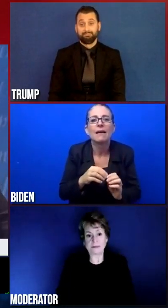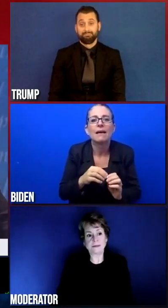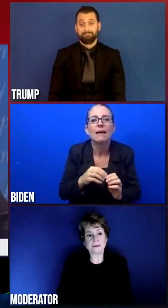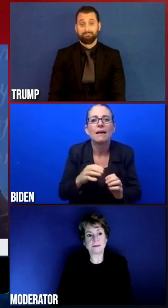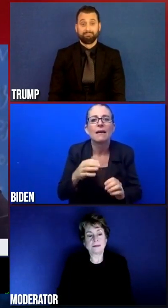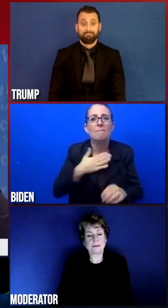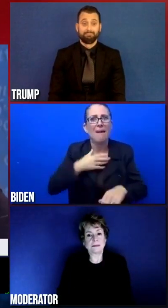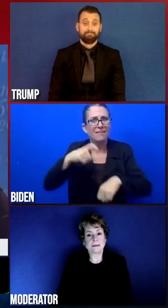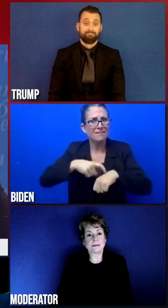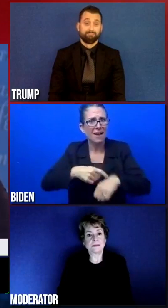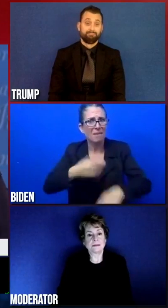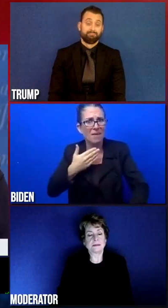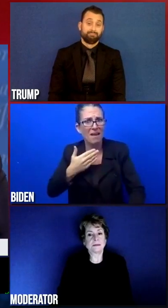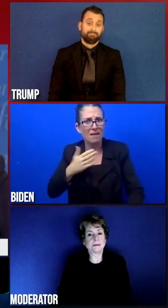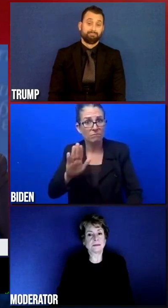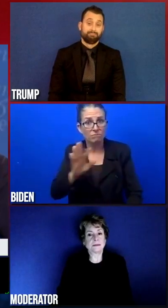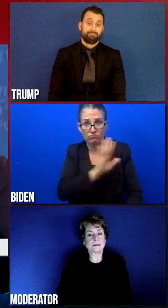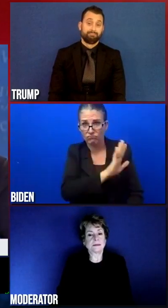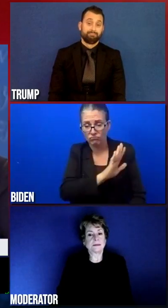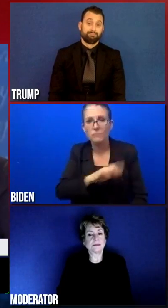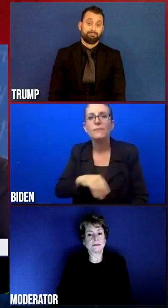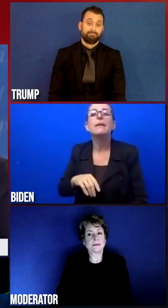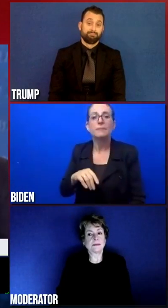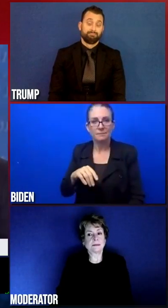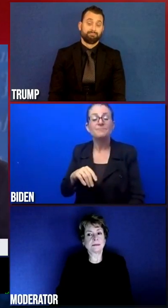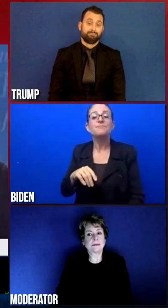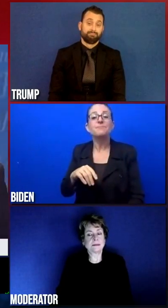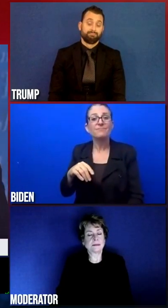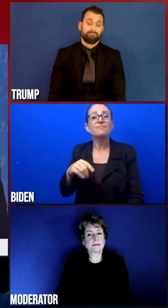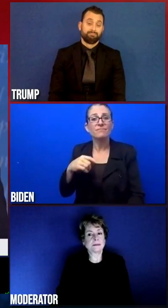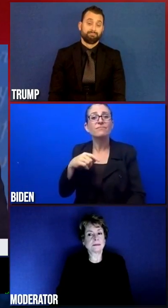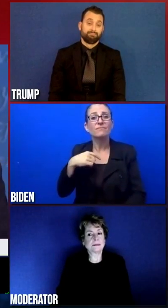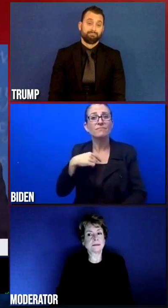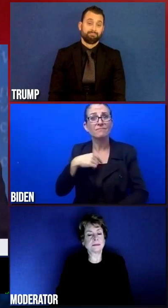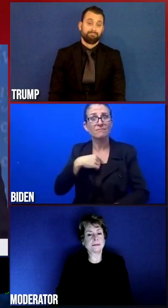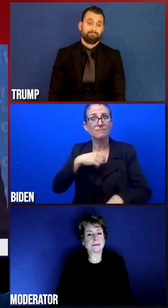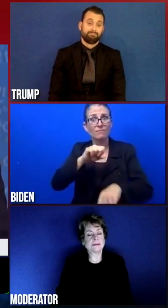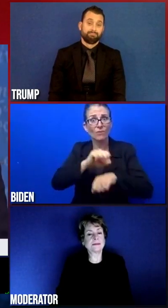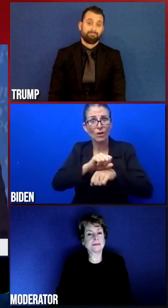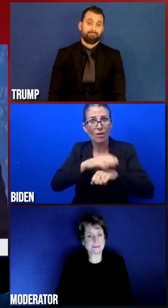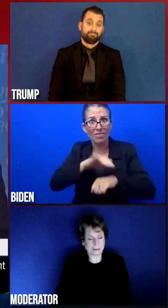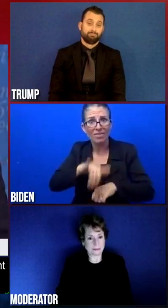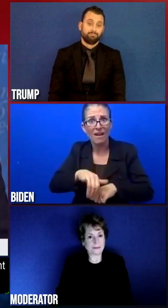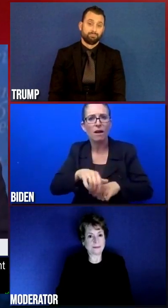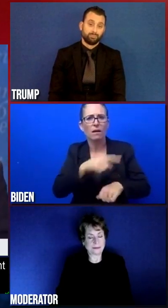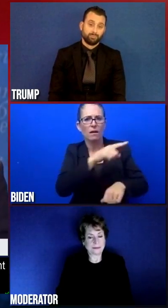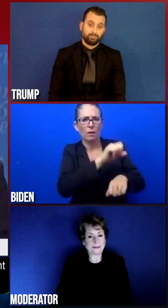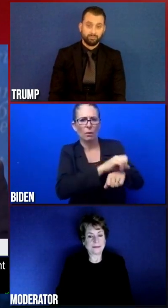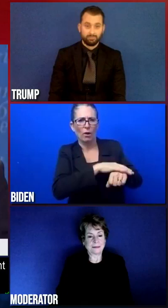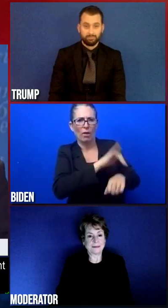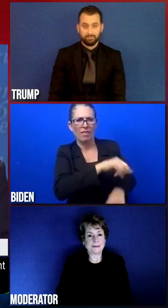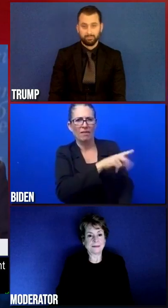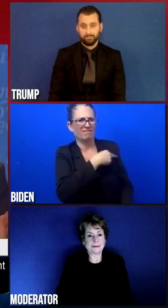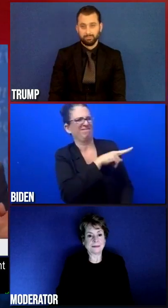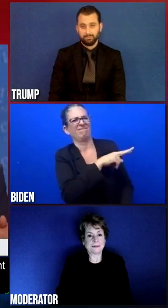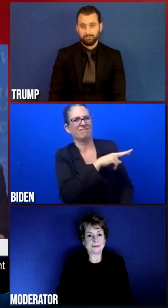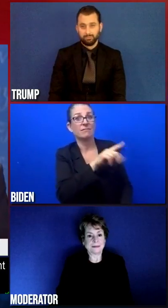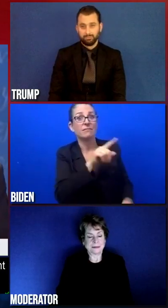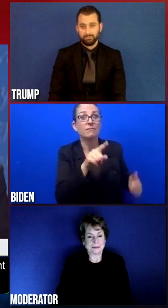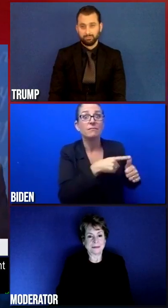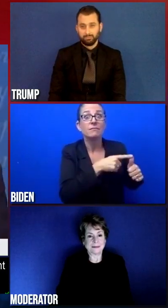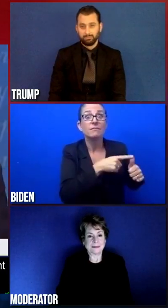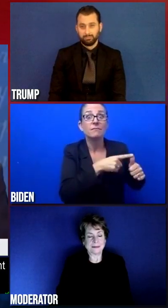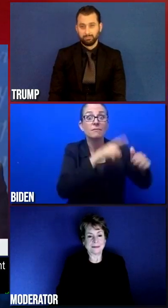way that he's going to be the first president of the United States to leave office having fewer jobs in his administration than when he